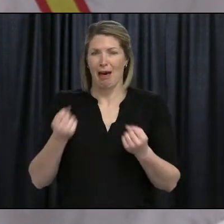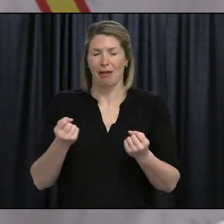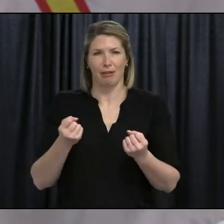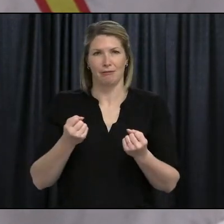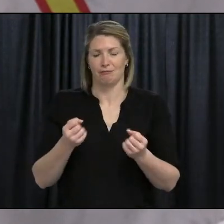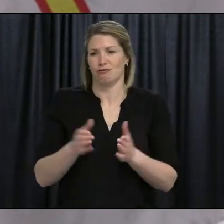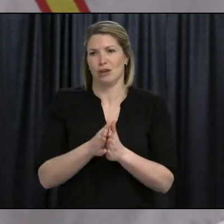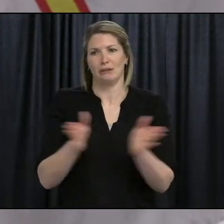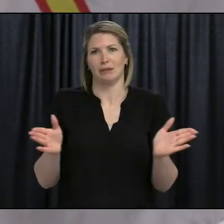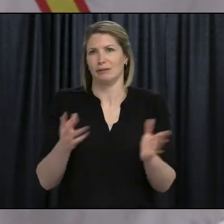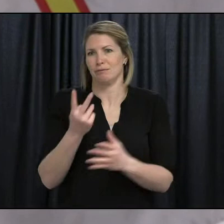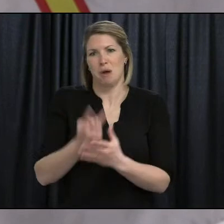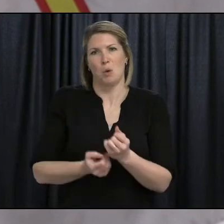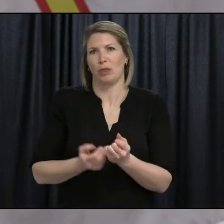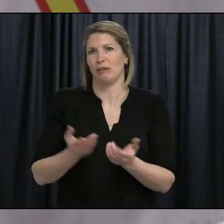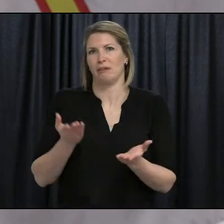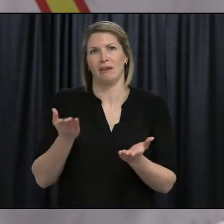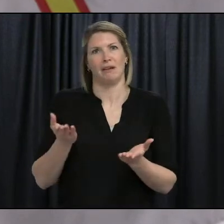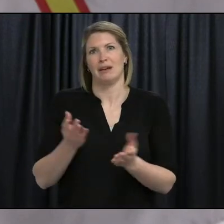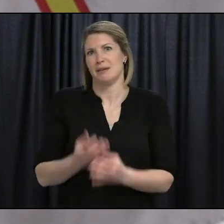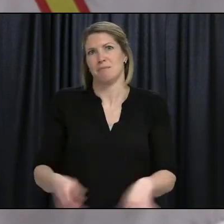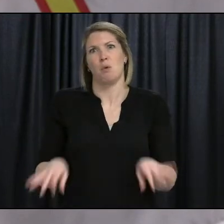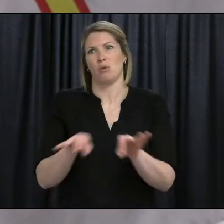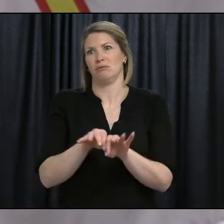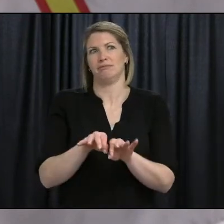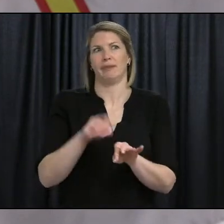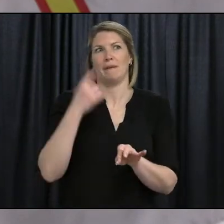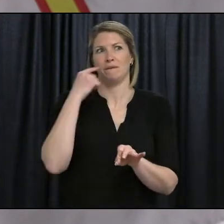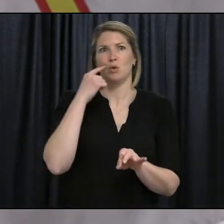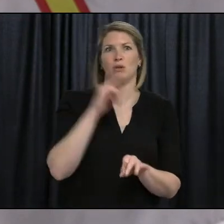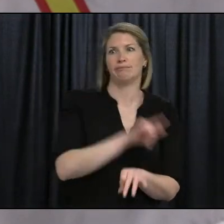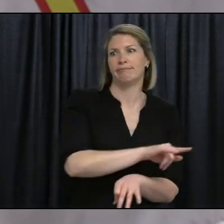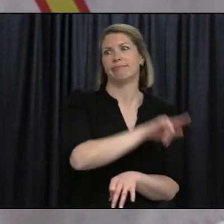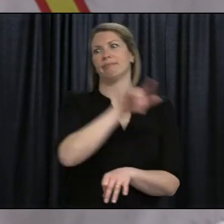of their families. So it's important for